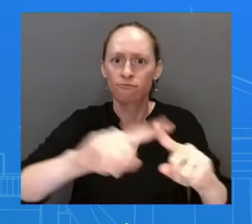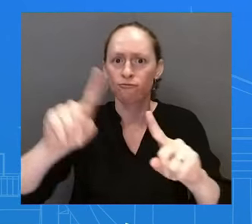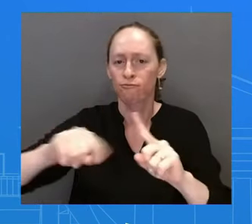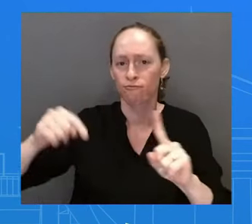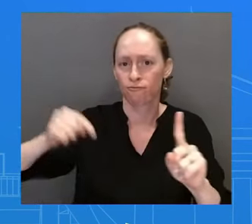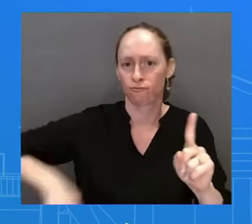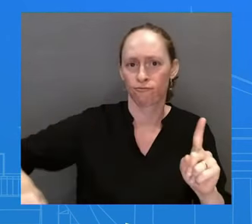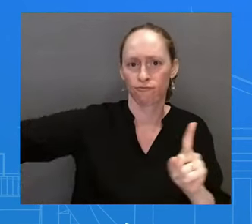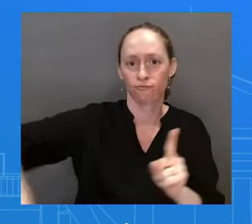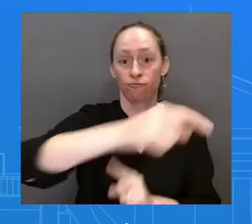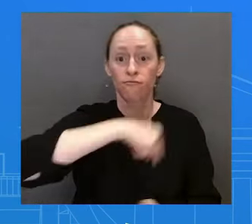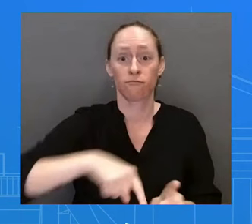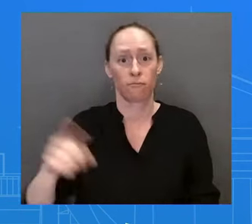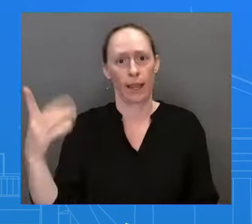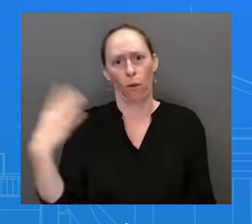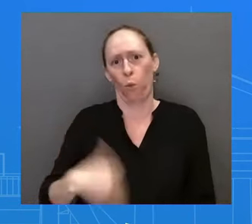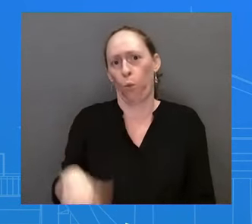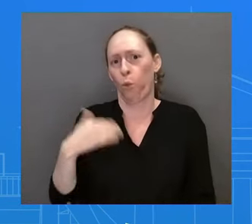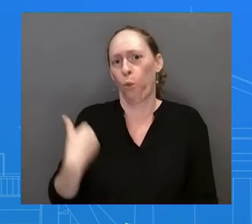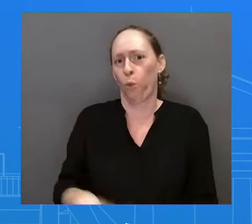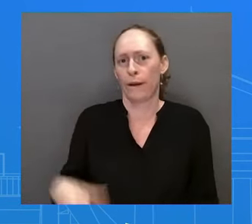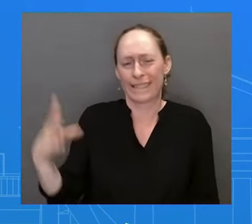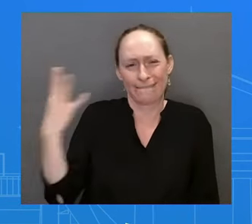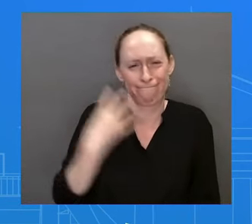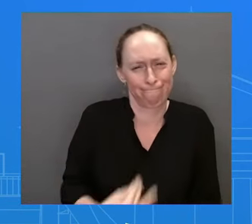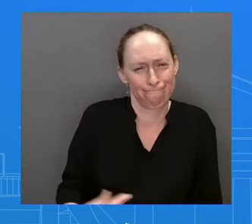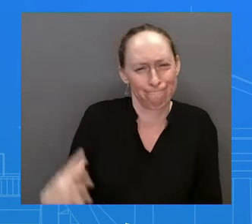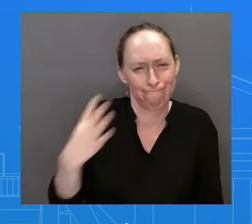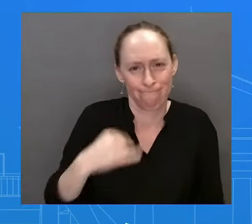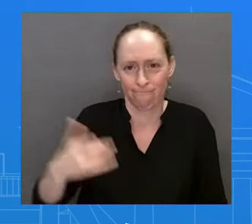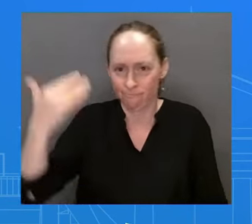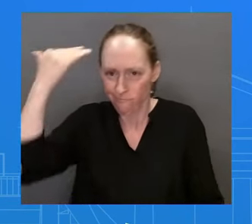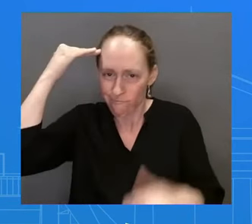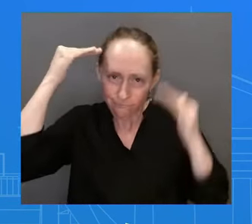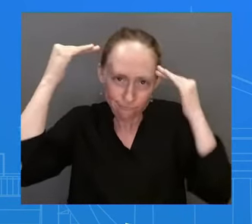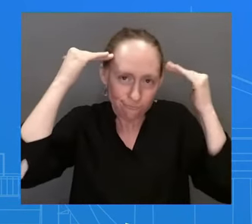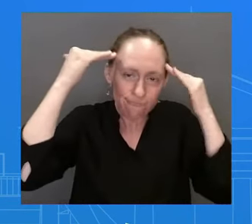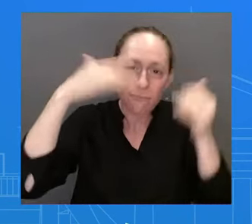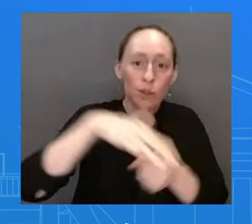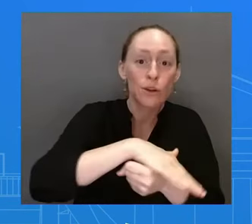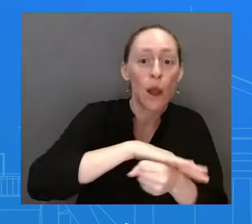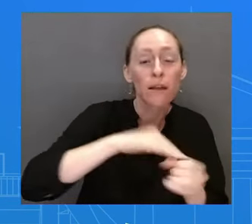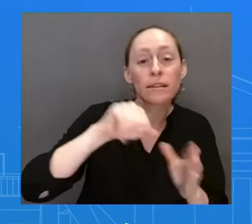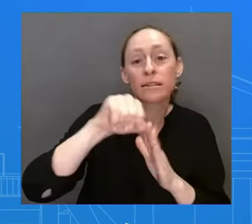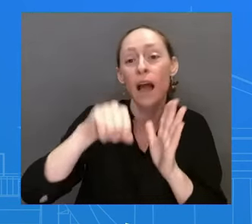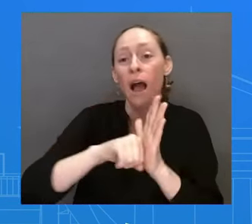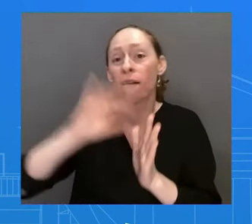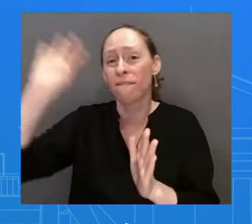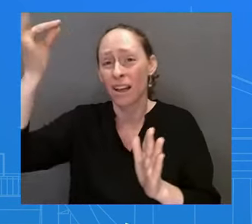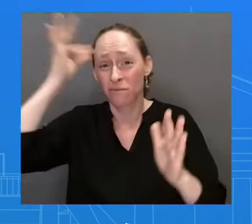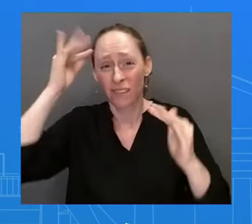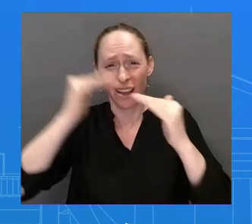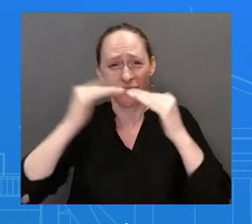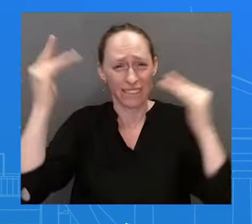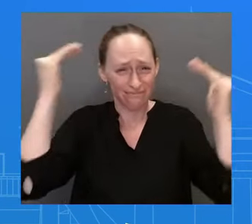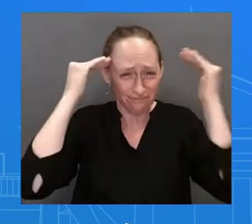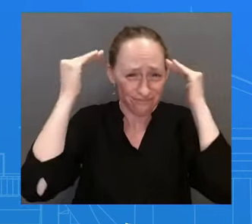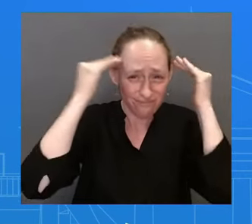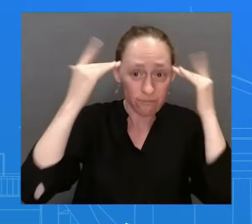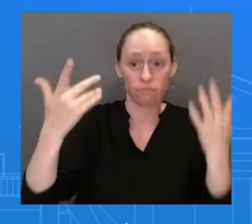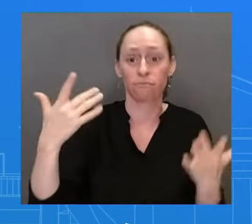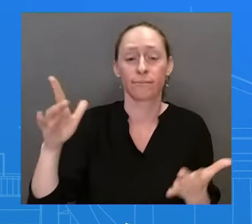His perspective and relationships as a former county councilman, a top civil rights attorney, and Secretary of Labor will